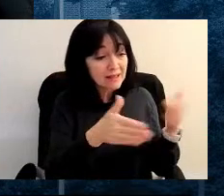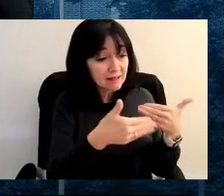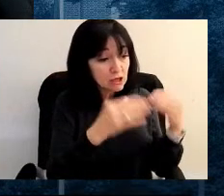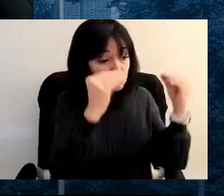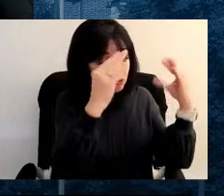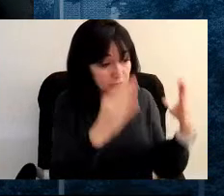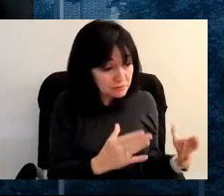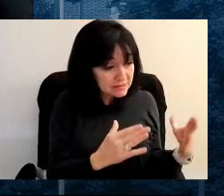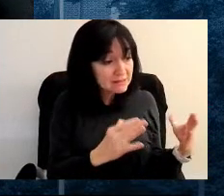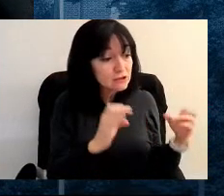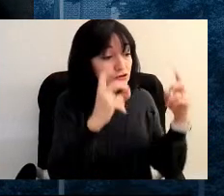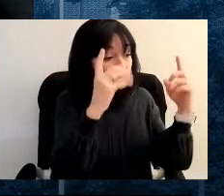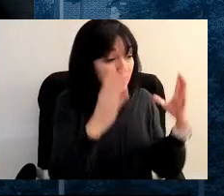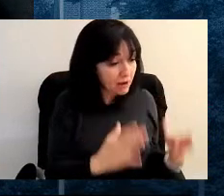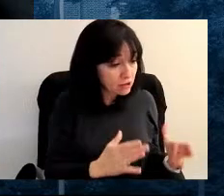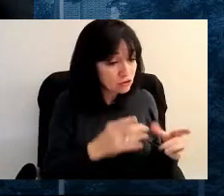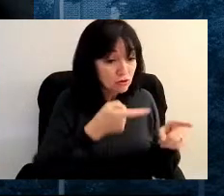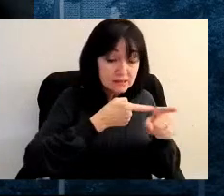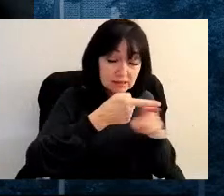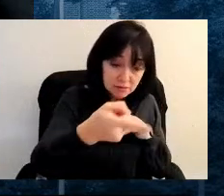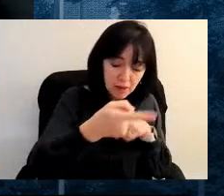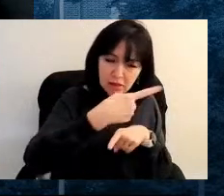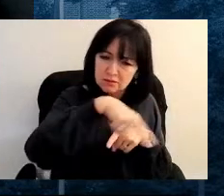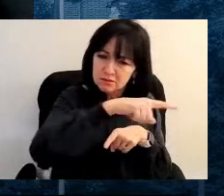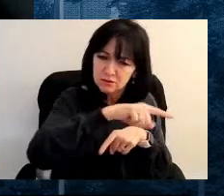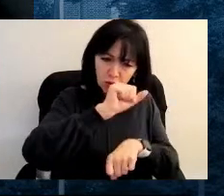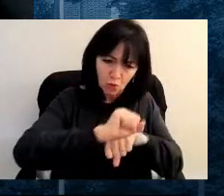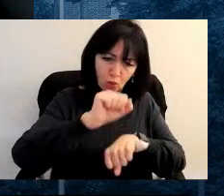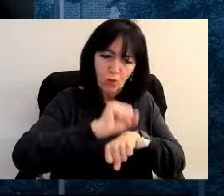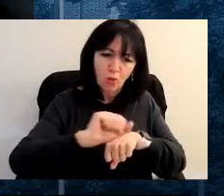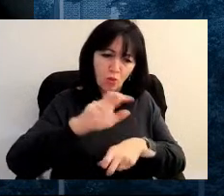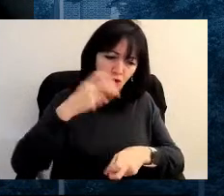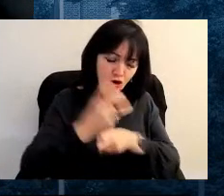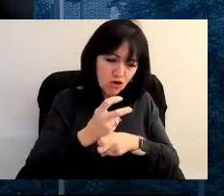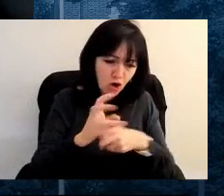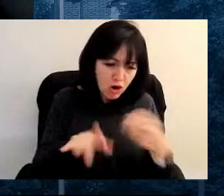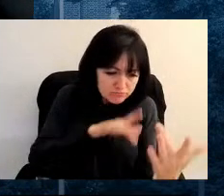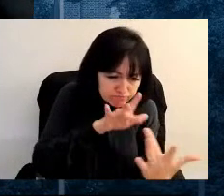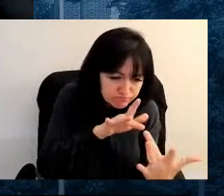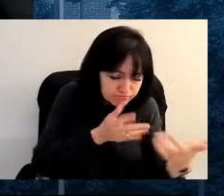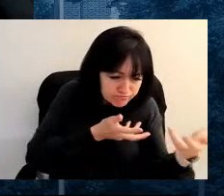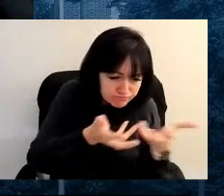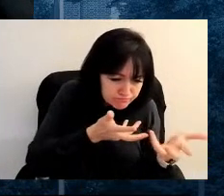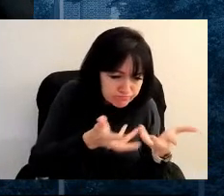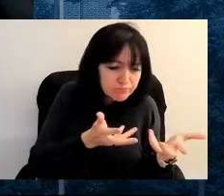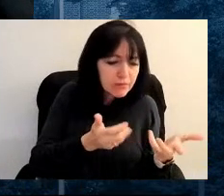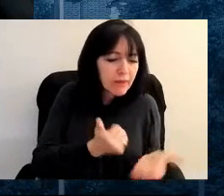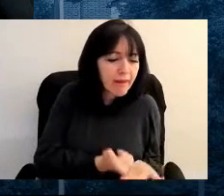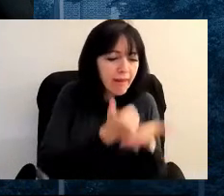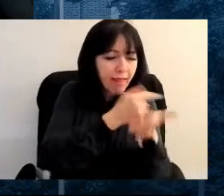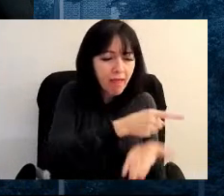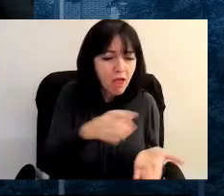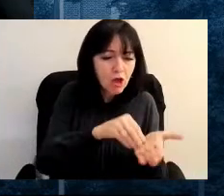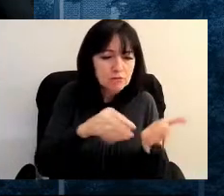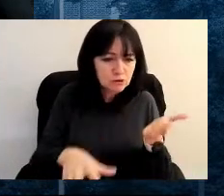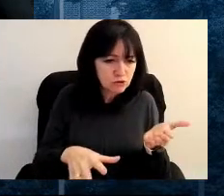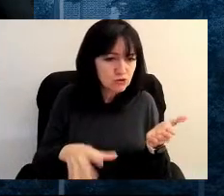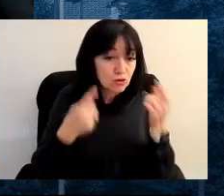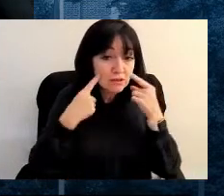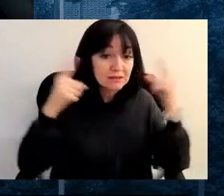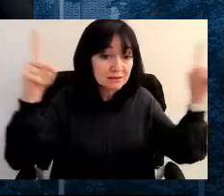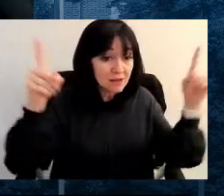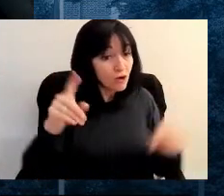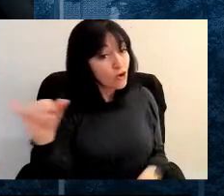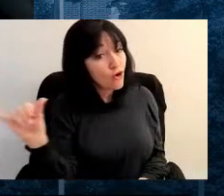who work diligently to teach and reach our students and help them excel, but for the transportation workers who safely bring the